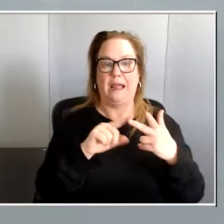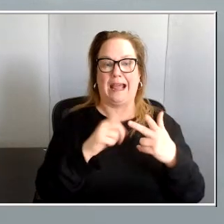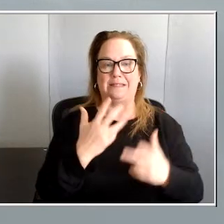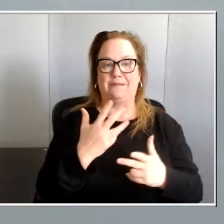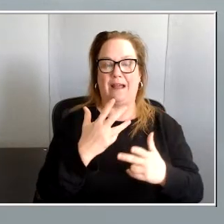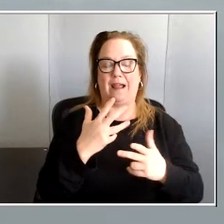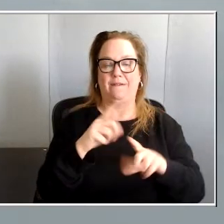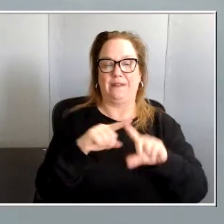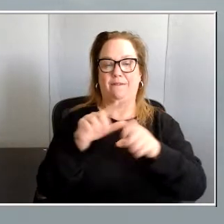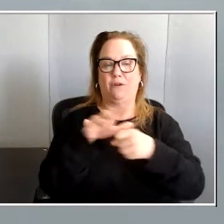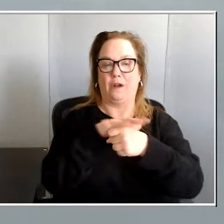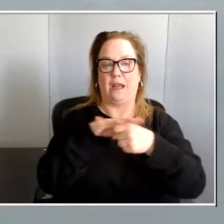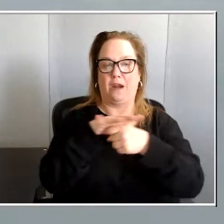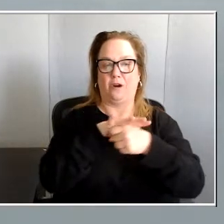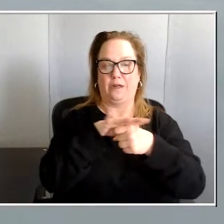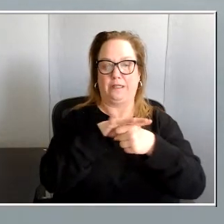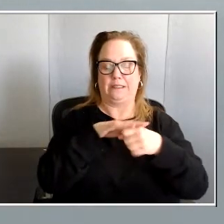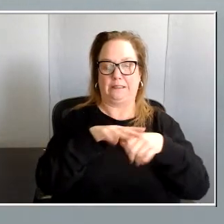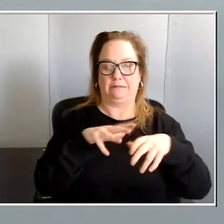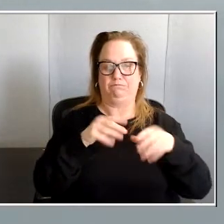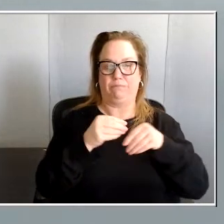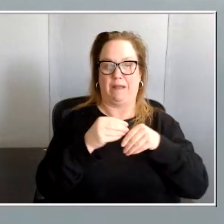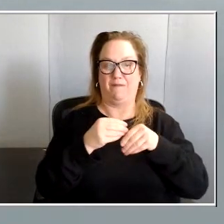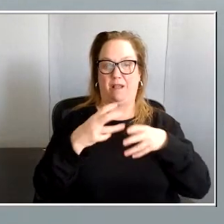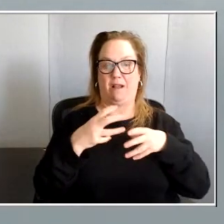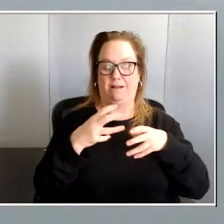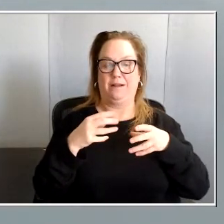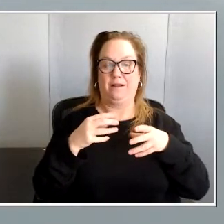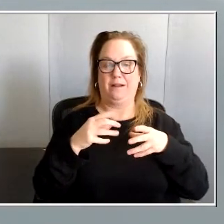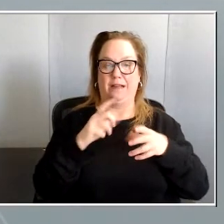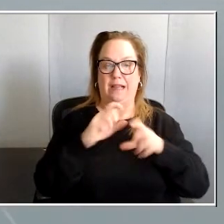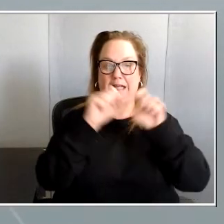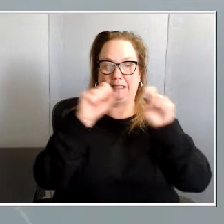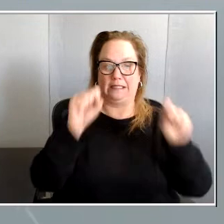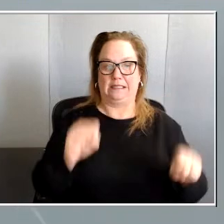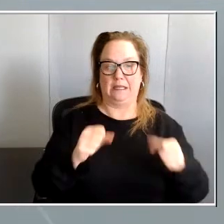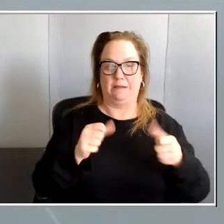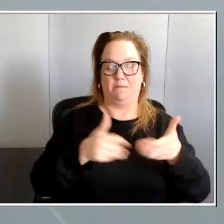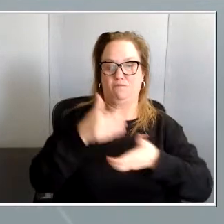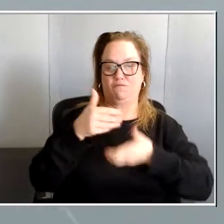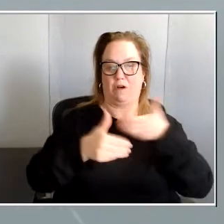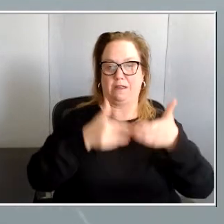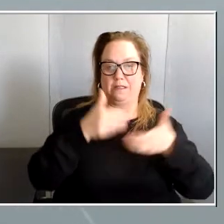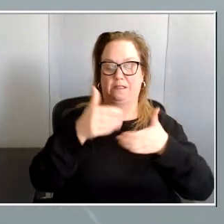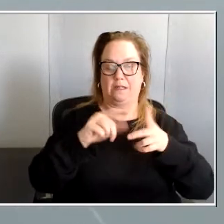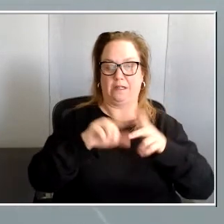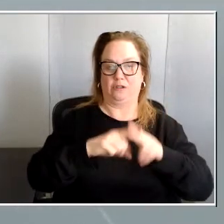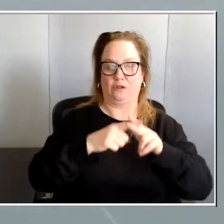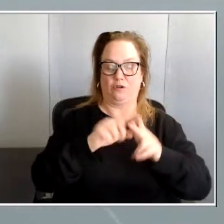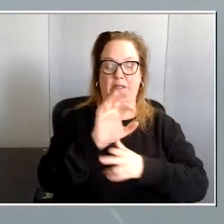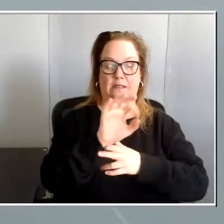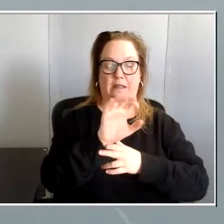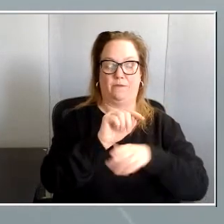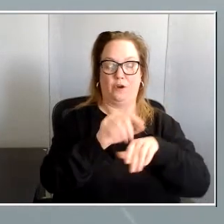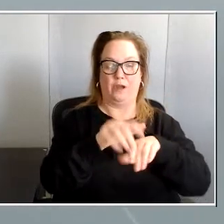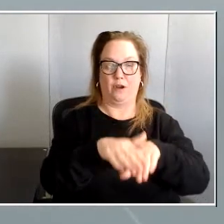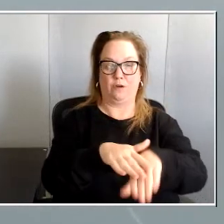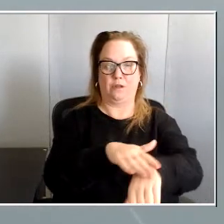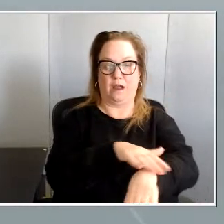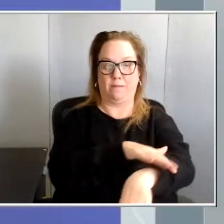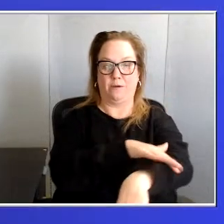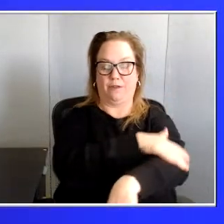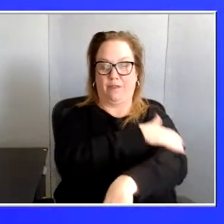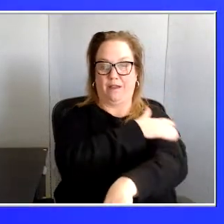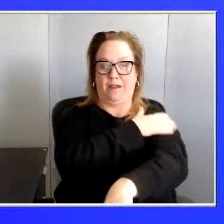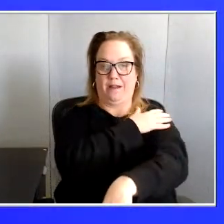or bladders throughout the cuff, and it's got a systematic process in which that it kind of starts at the foot, works its way all the way up to the thigh, and then kind of